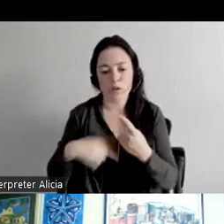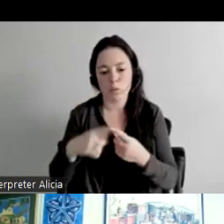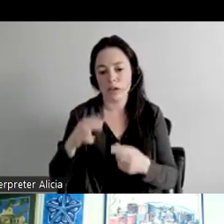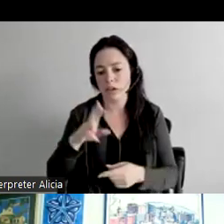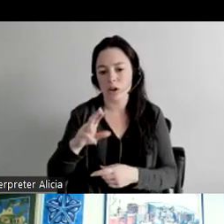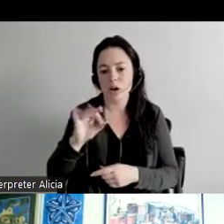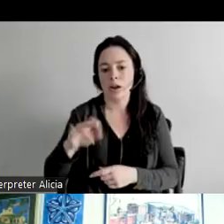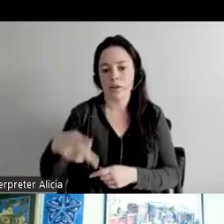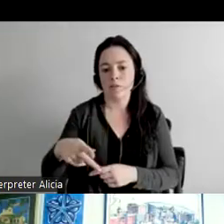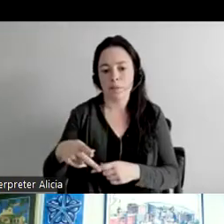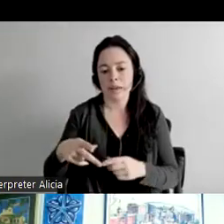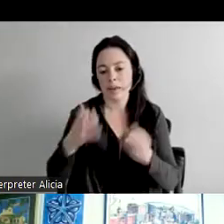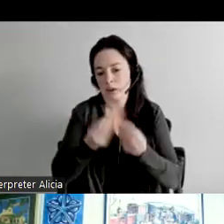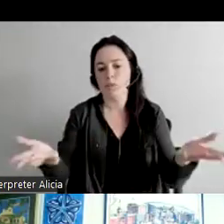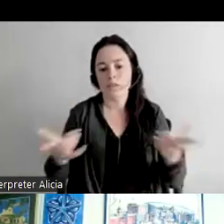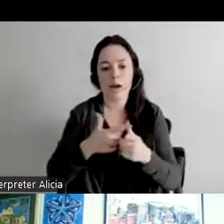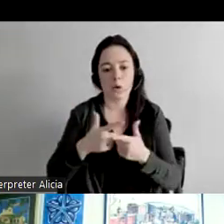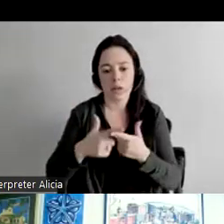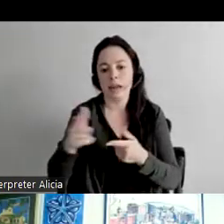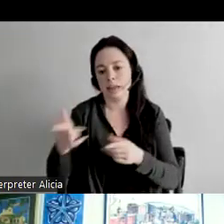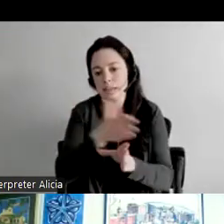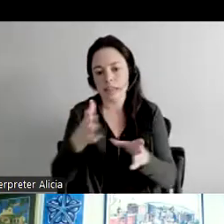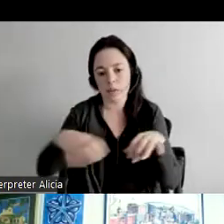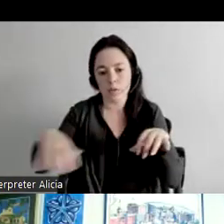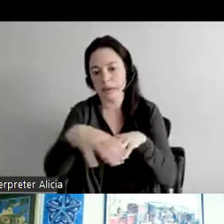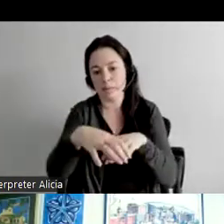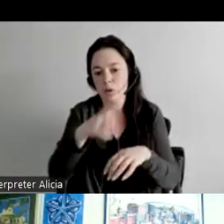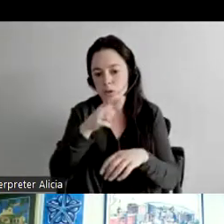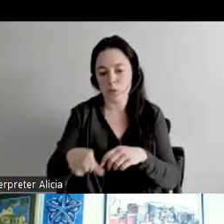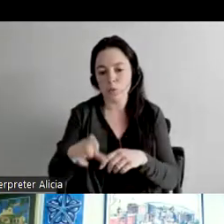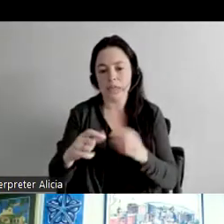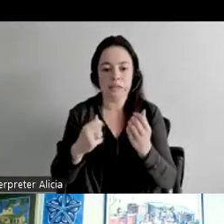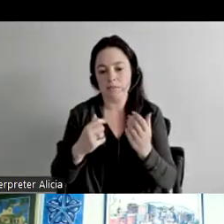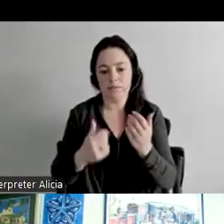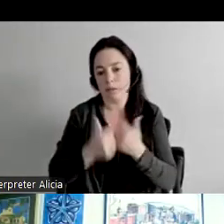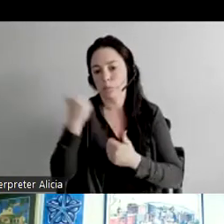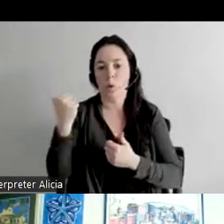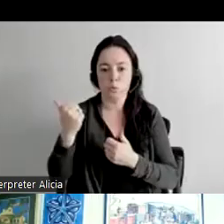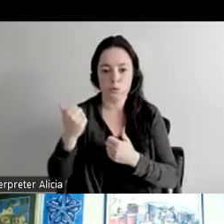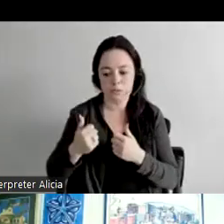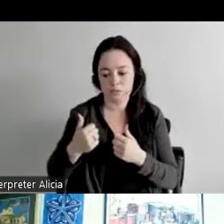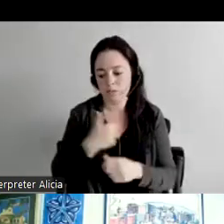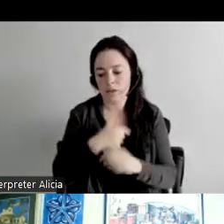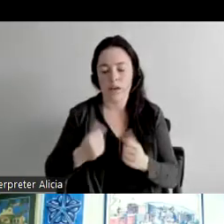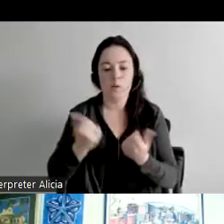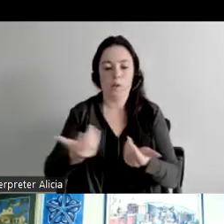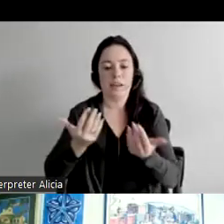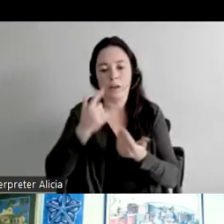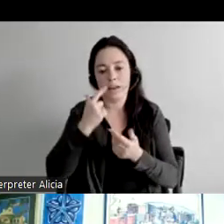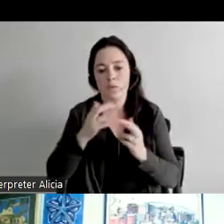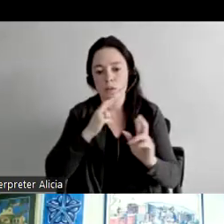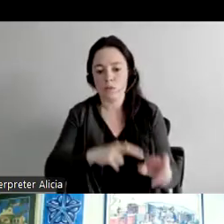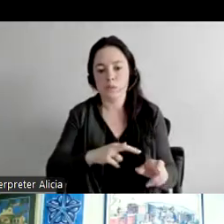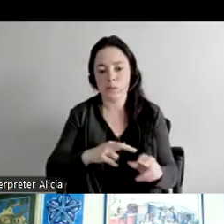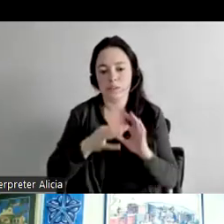goes out, it winds up in the neighborhoods that need it the most. Then maybe we weight the responses to the